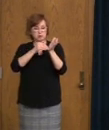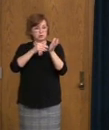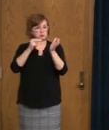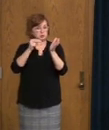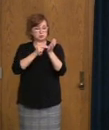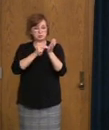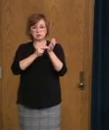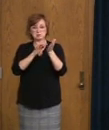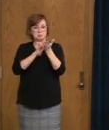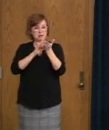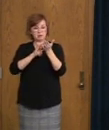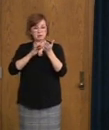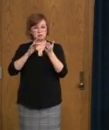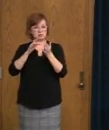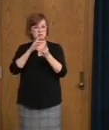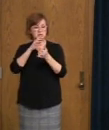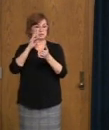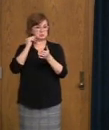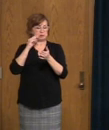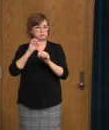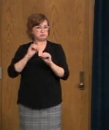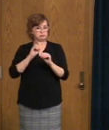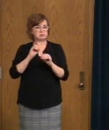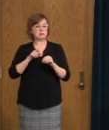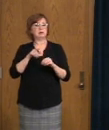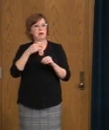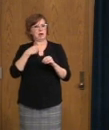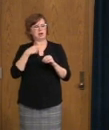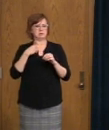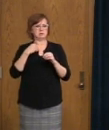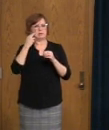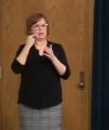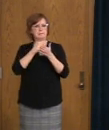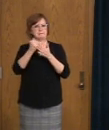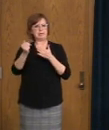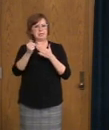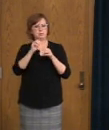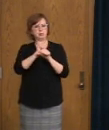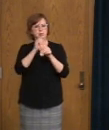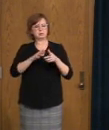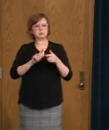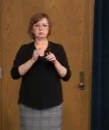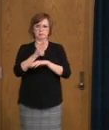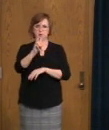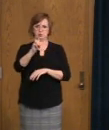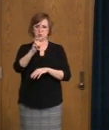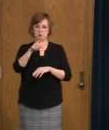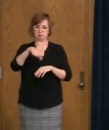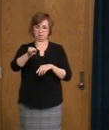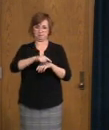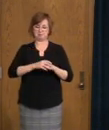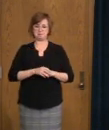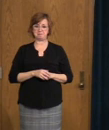of the contact tracing process. We have over 200 people from those organizations supporting the process.